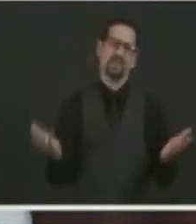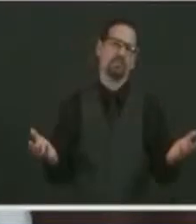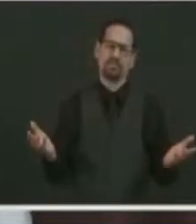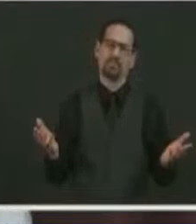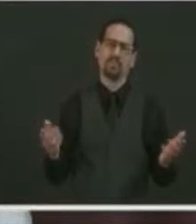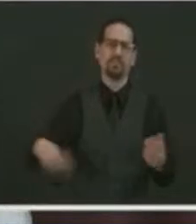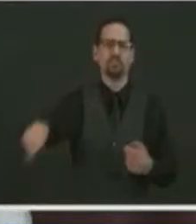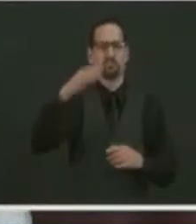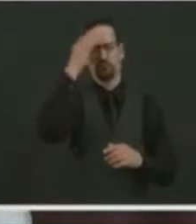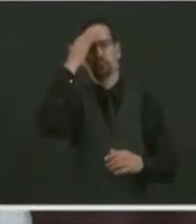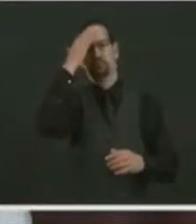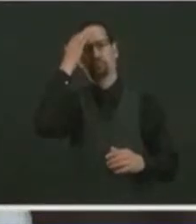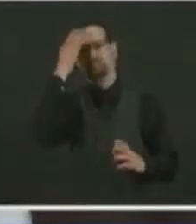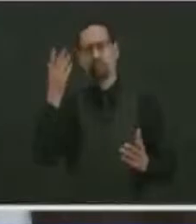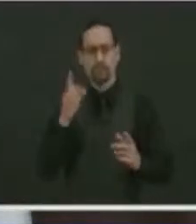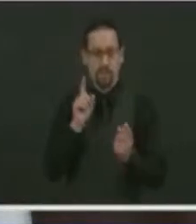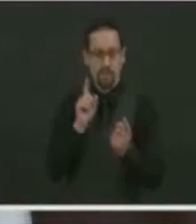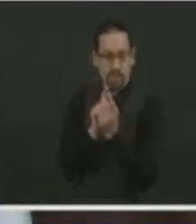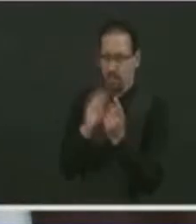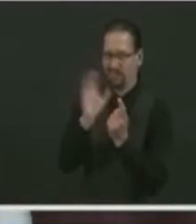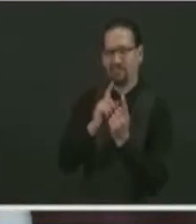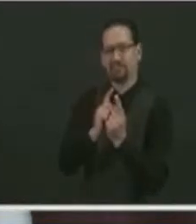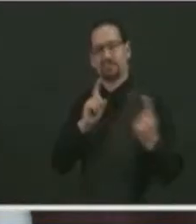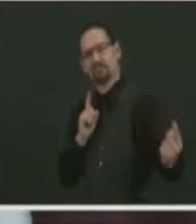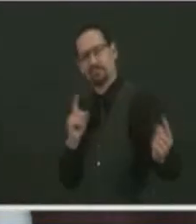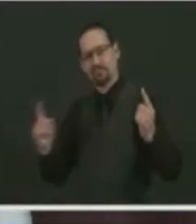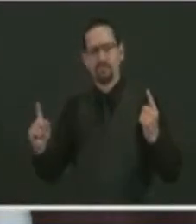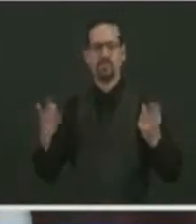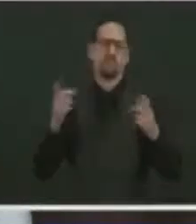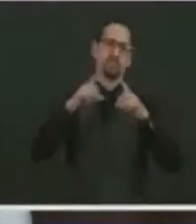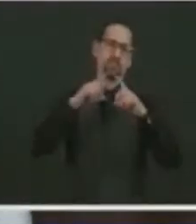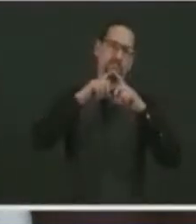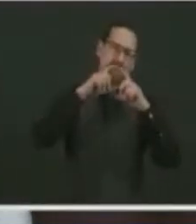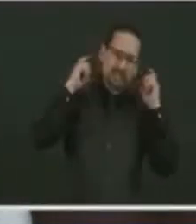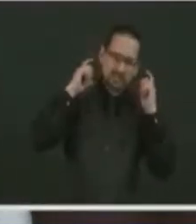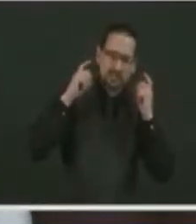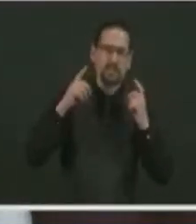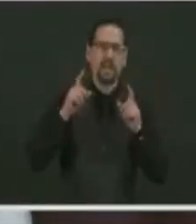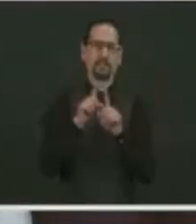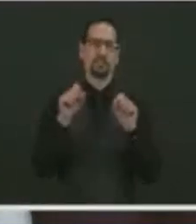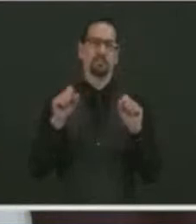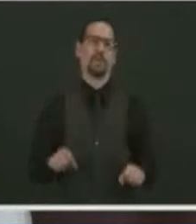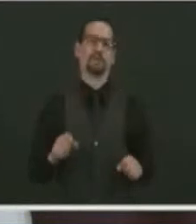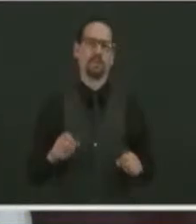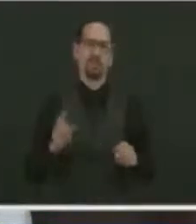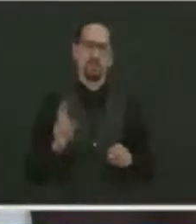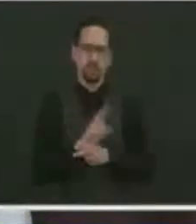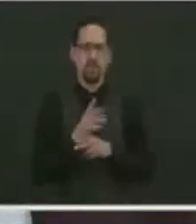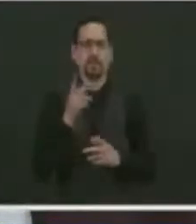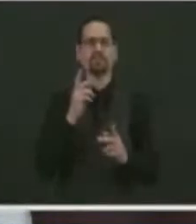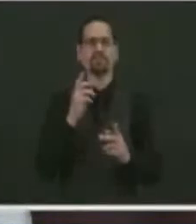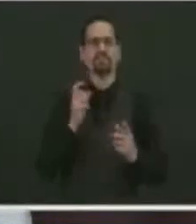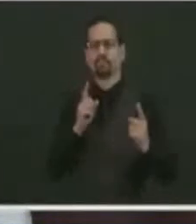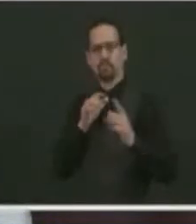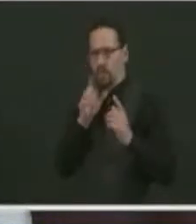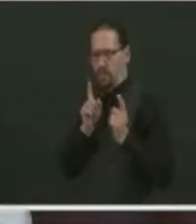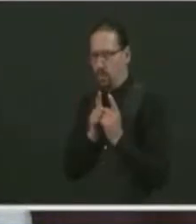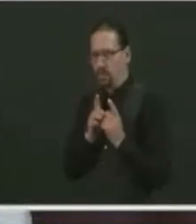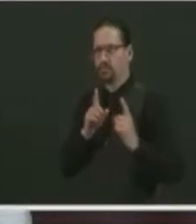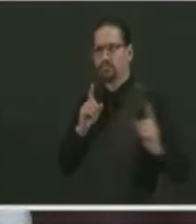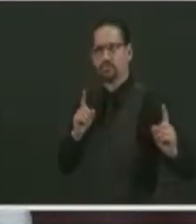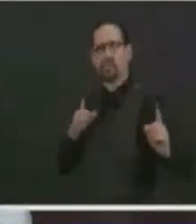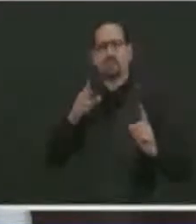distanced, keeping people masked when possible, maintaining thorough and frequent